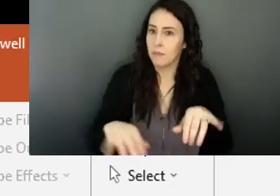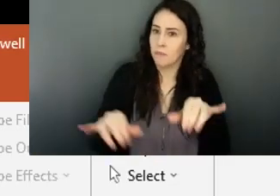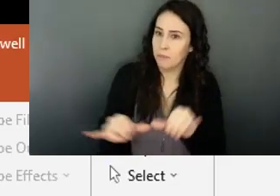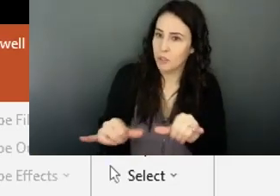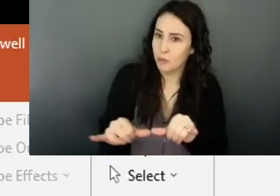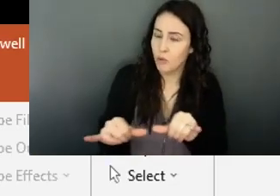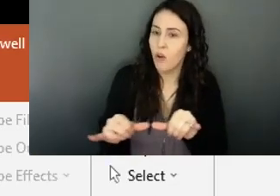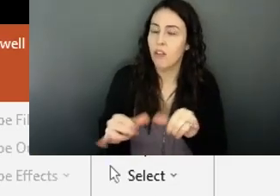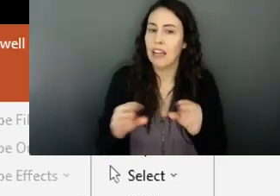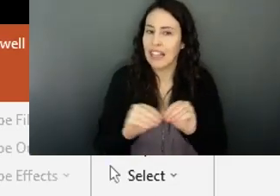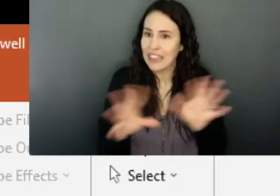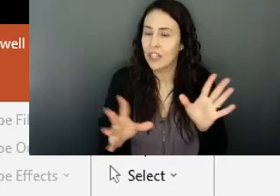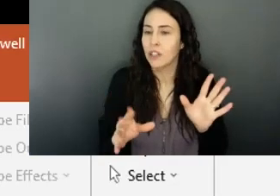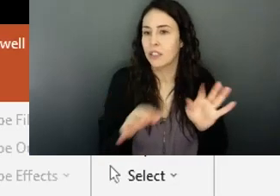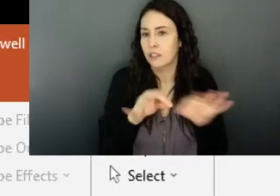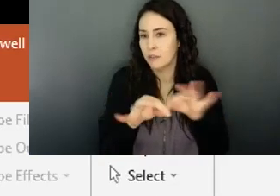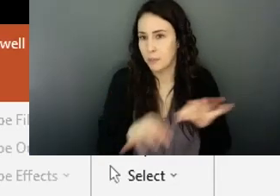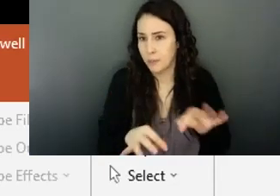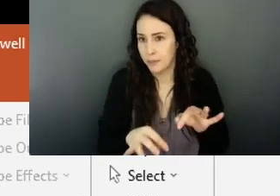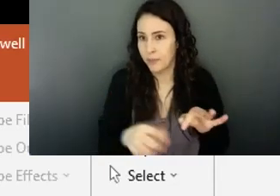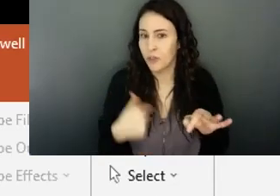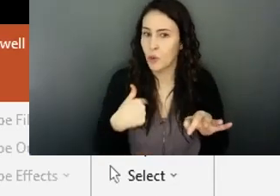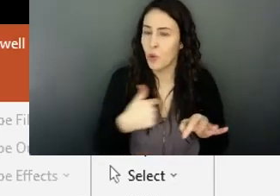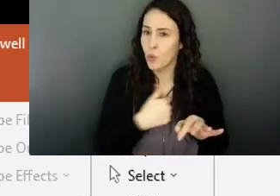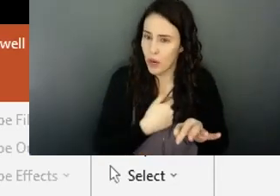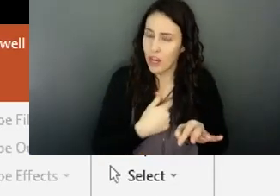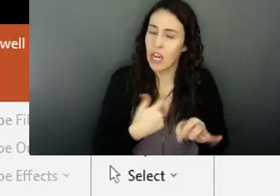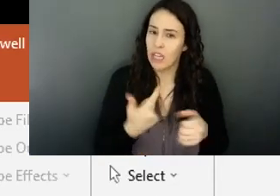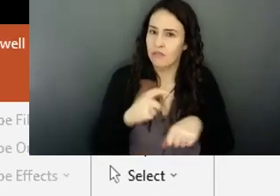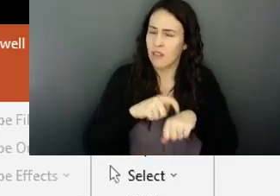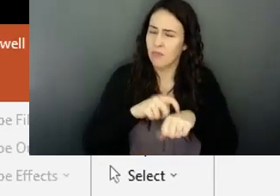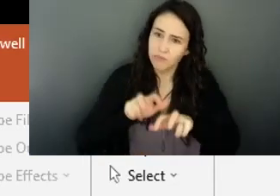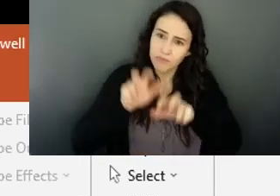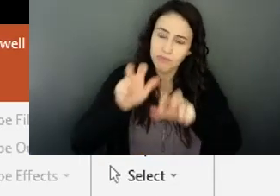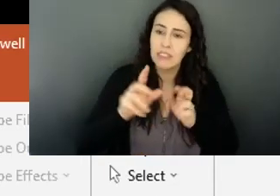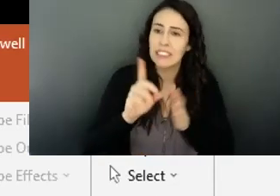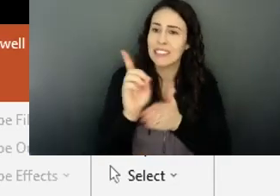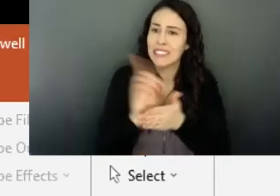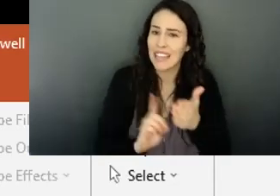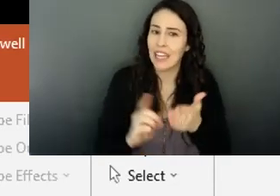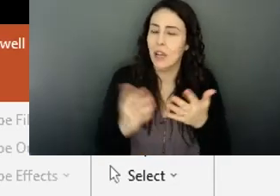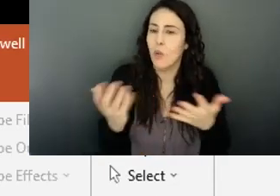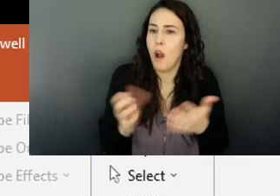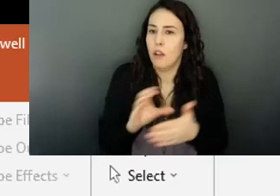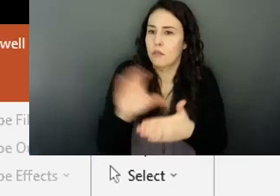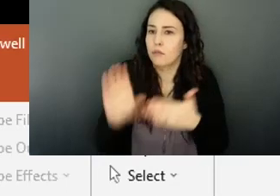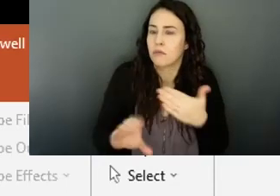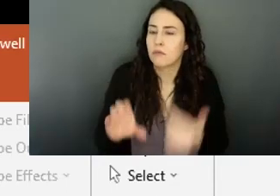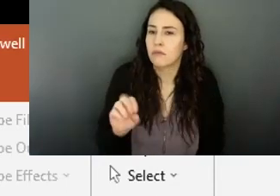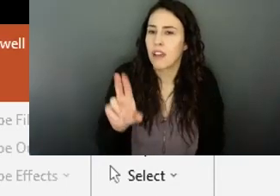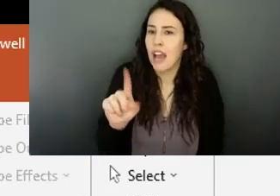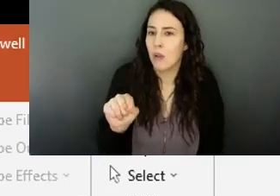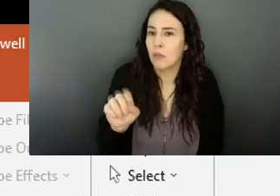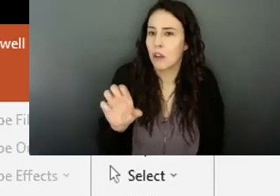front designing what the outcomes are to be. That's called backward design, as many of